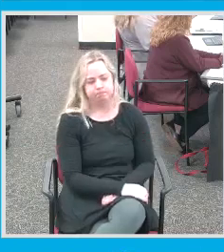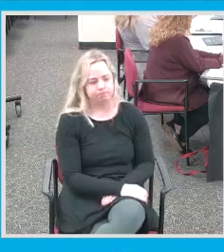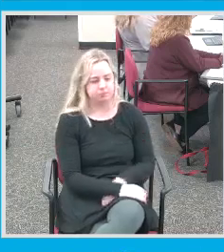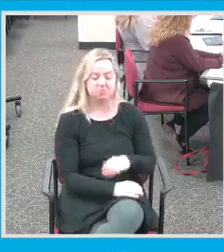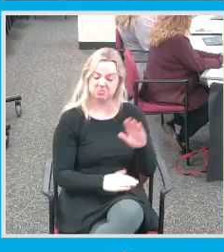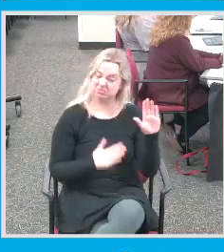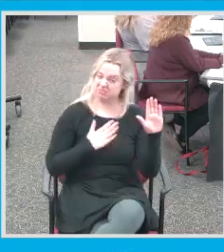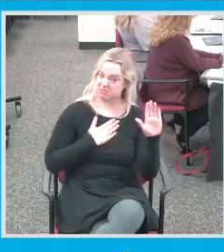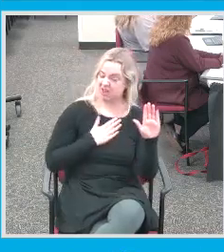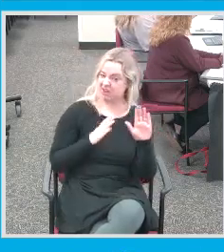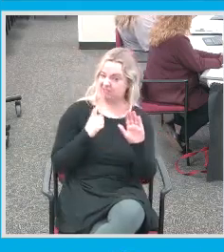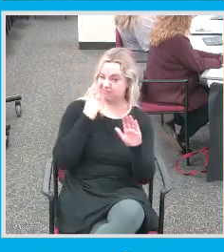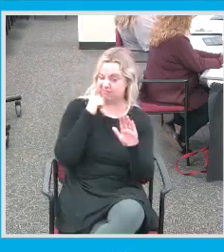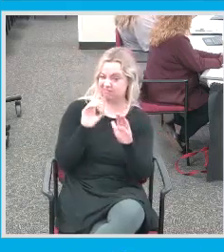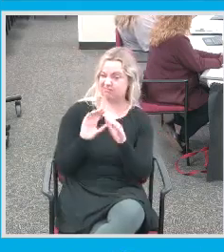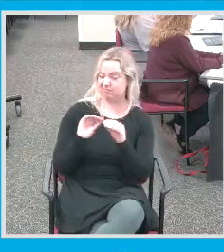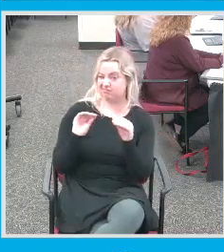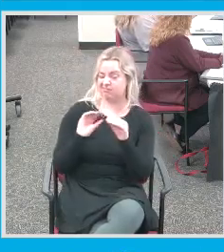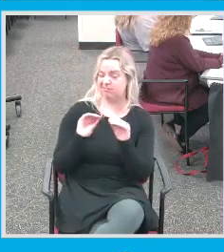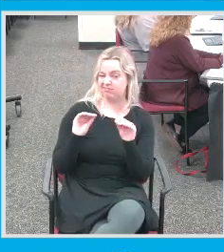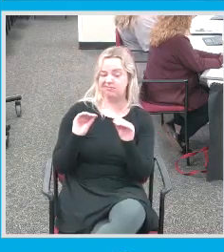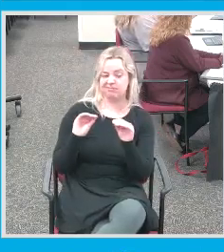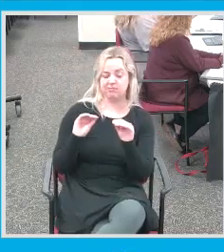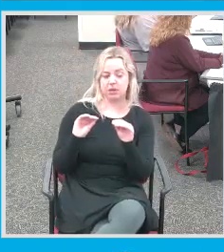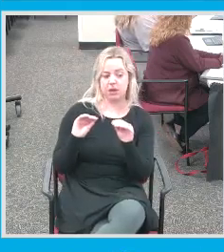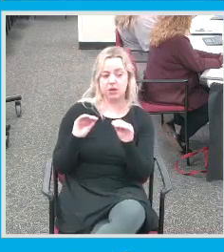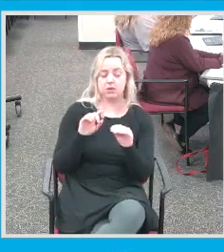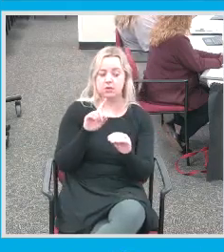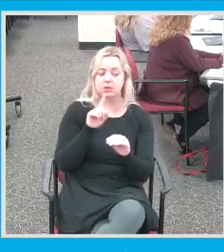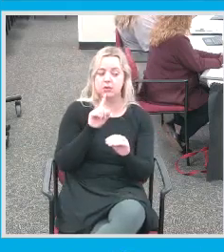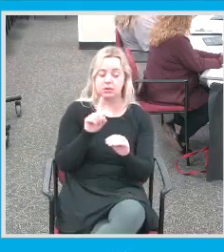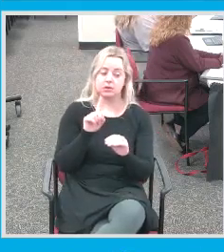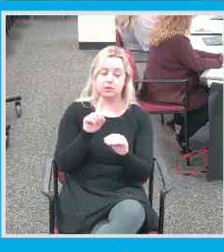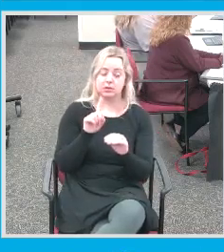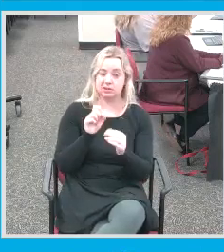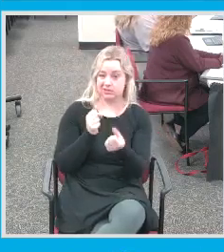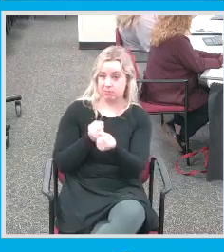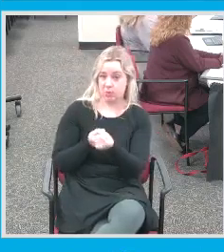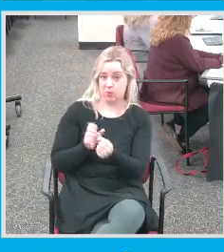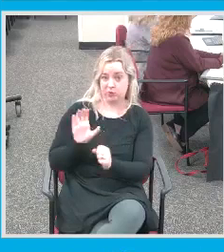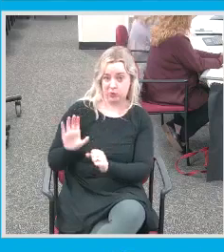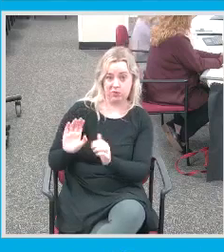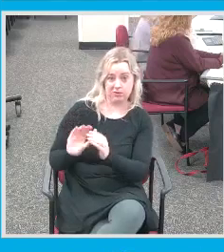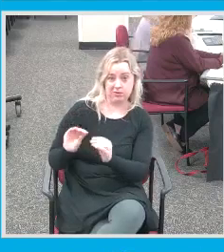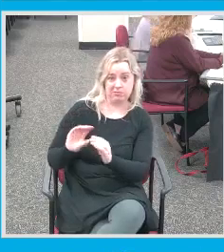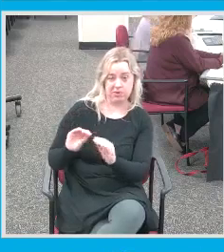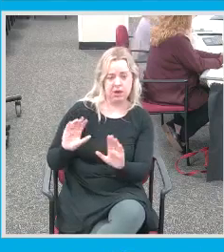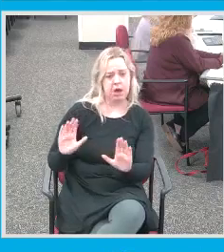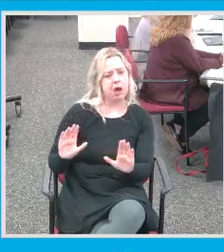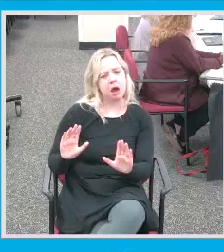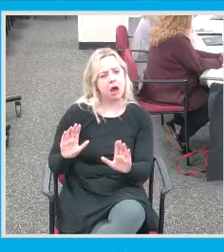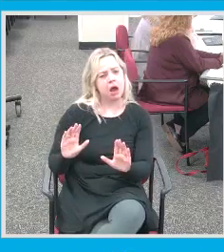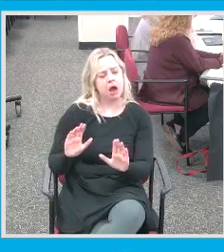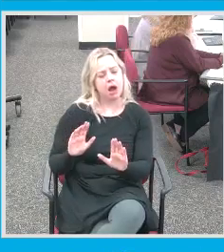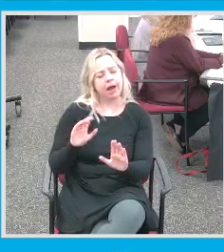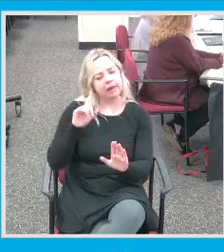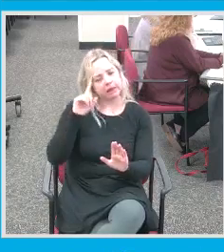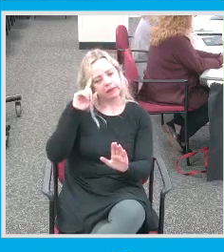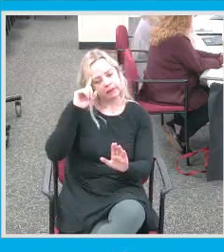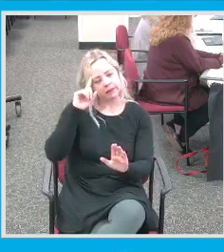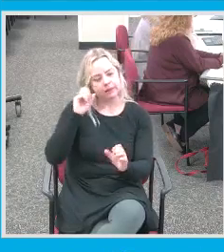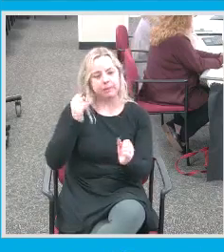My point really is in support of yours. I don't think it's as bad as some people think, and I think there's